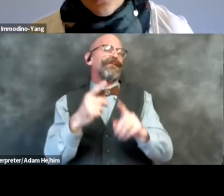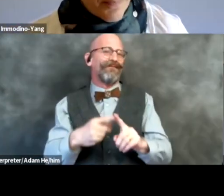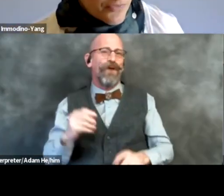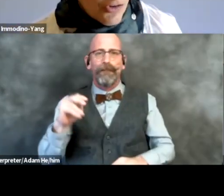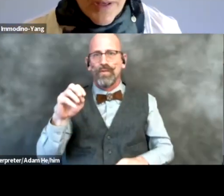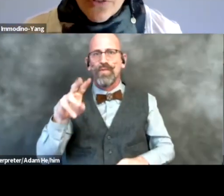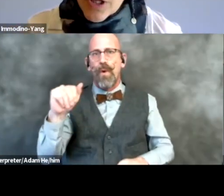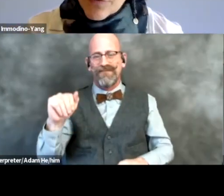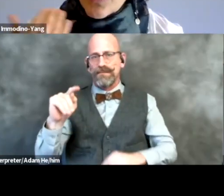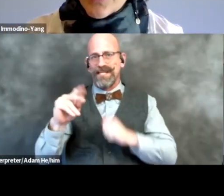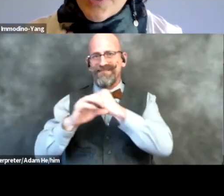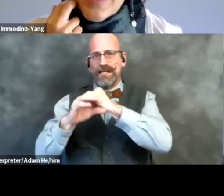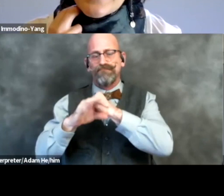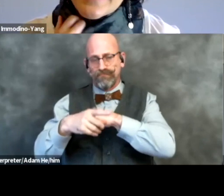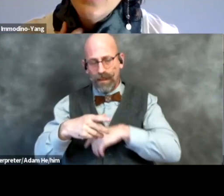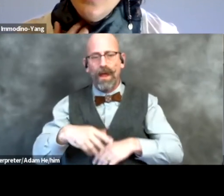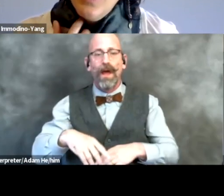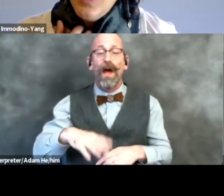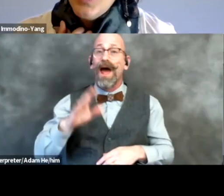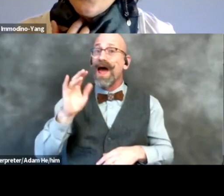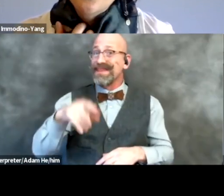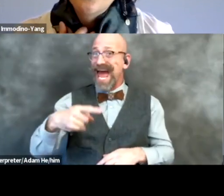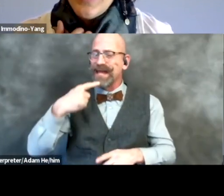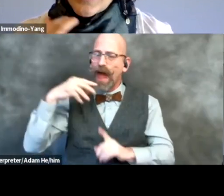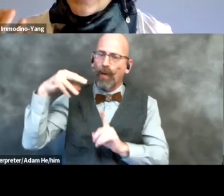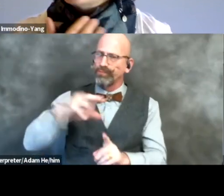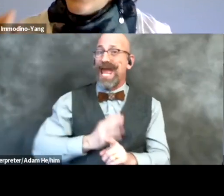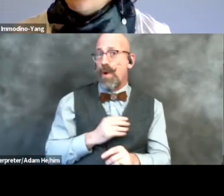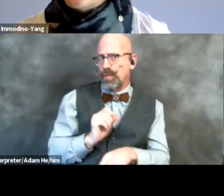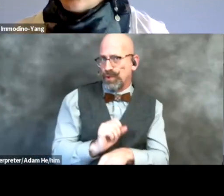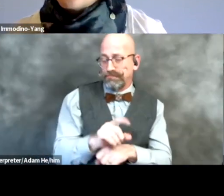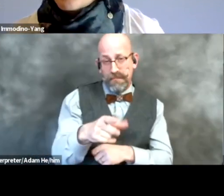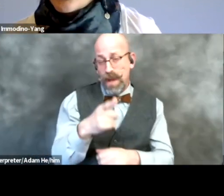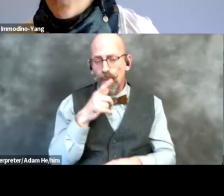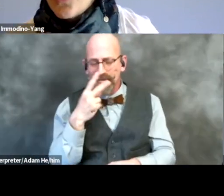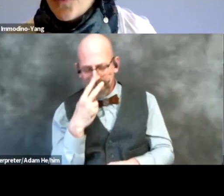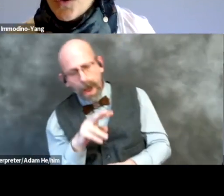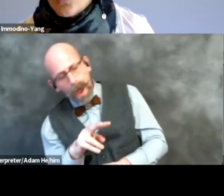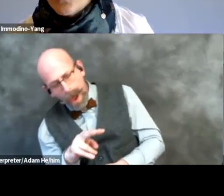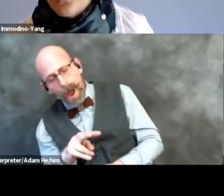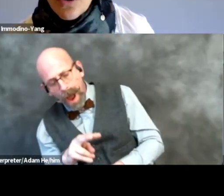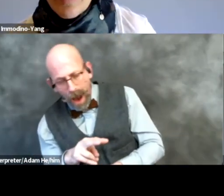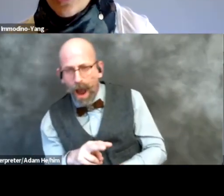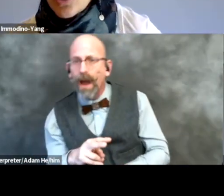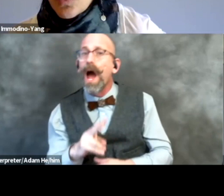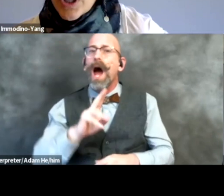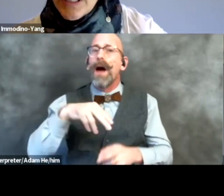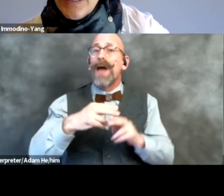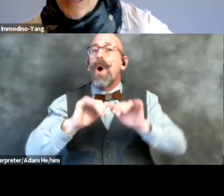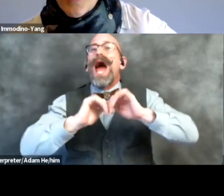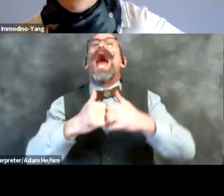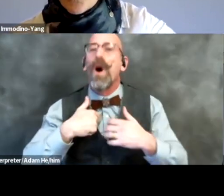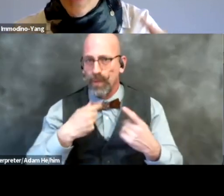was featured, just because it gives you a sense of kind of how we do the work. For those of you who don't use neuroimaging in your